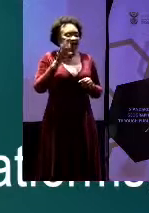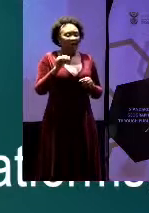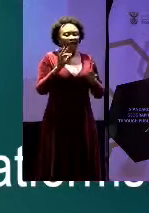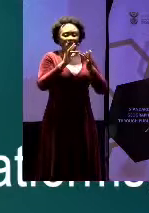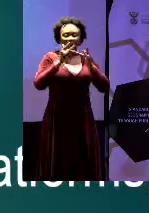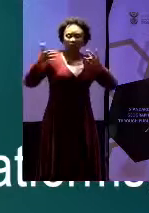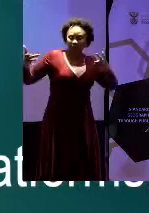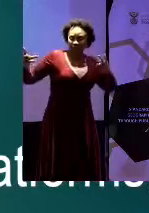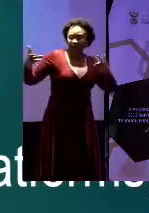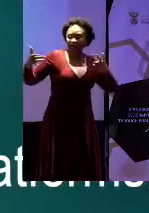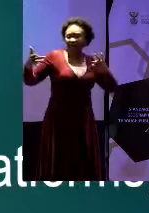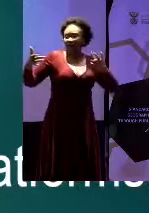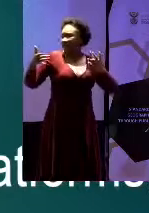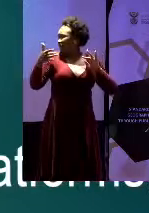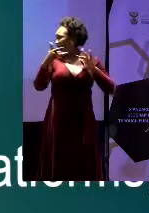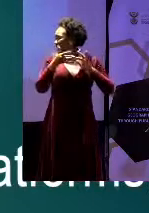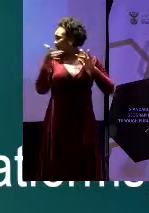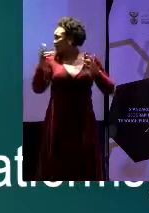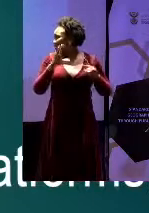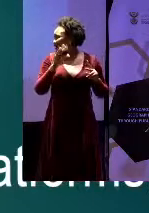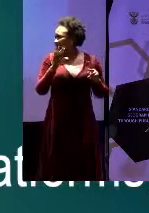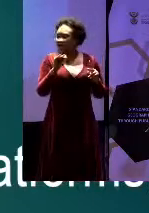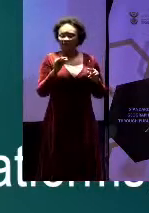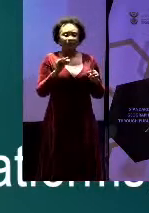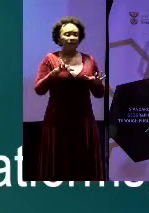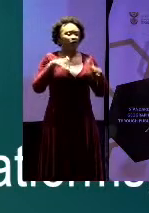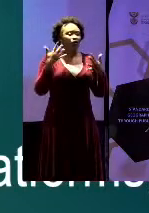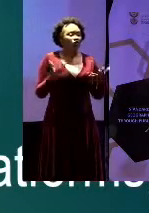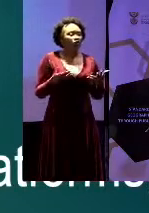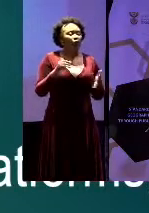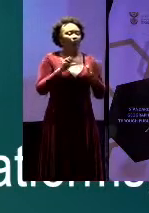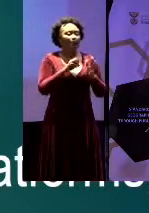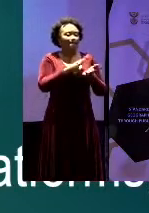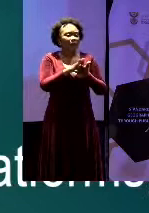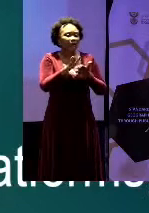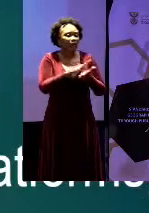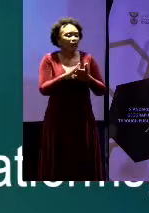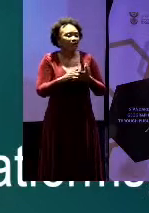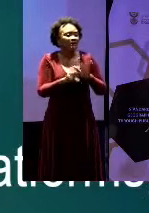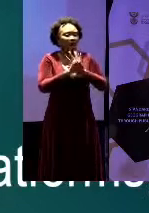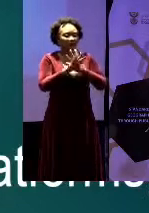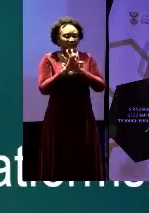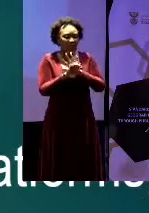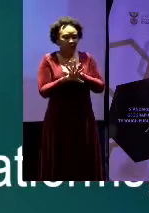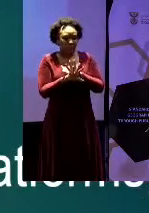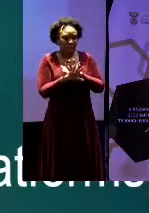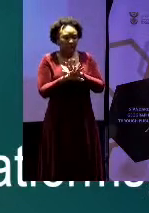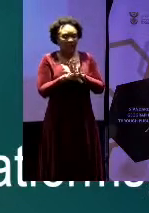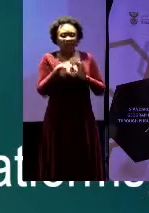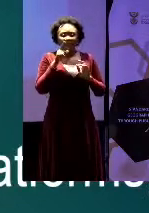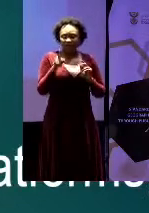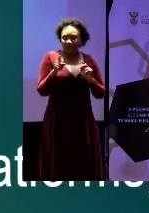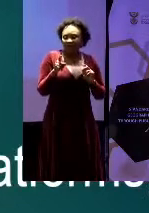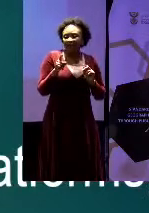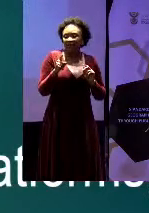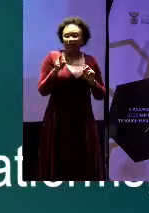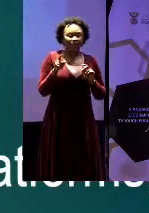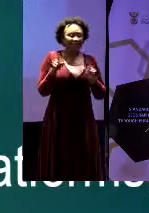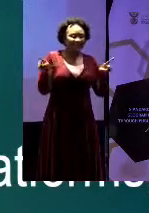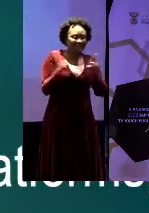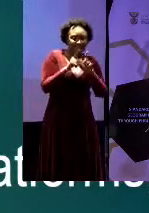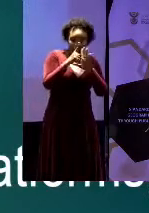that. So we 10 print media, Herald Morning Final, on both on the same date of the 2nd